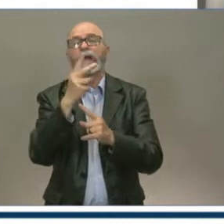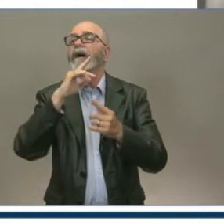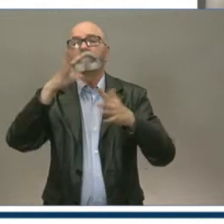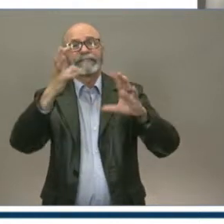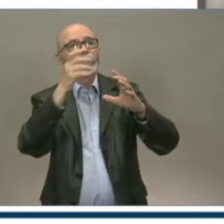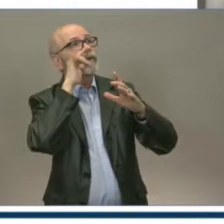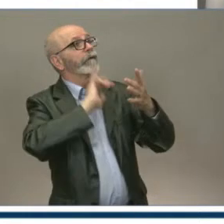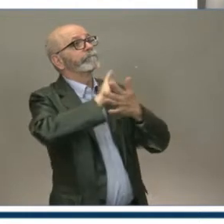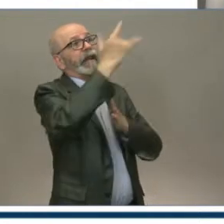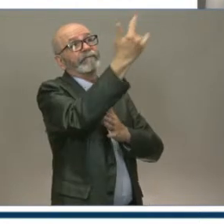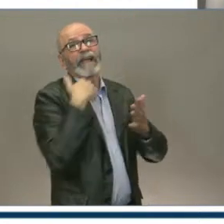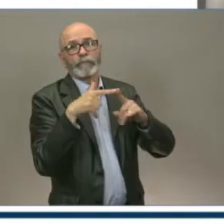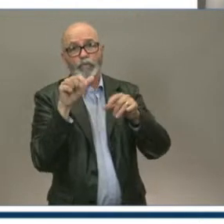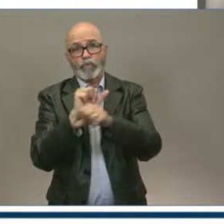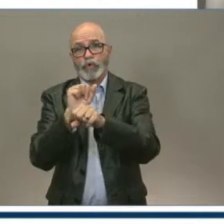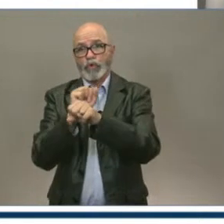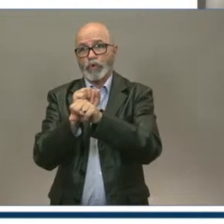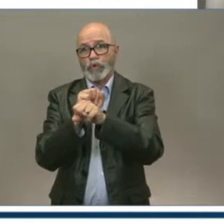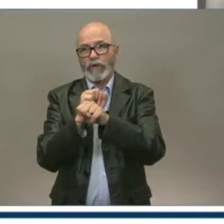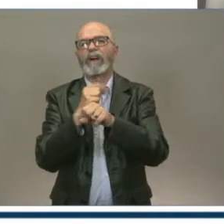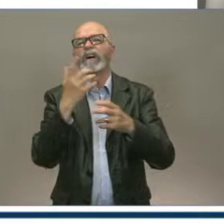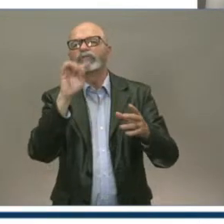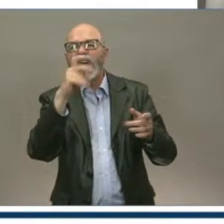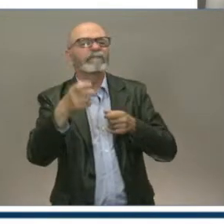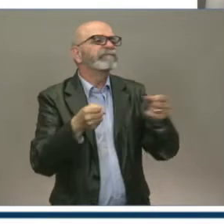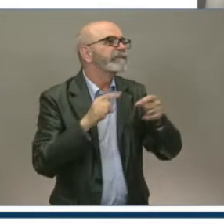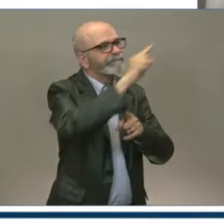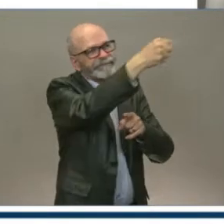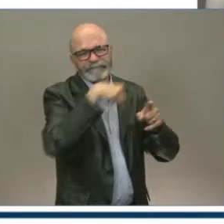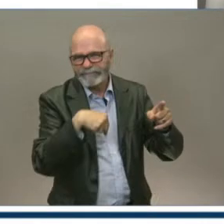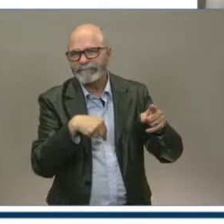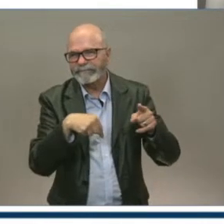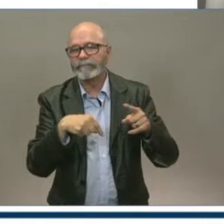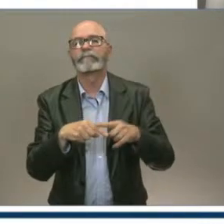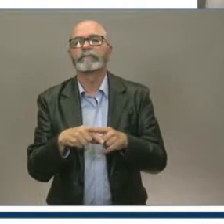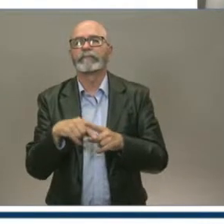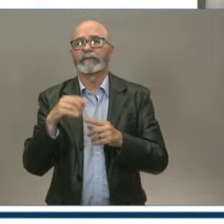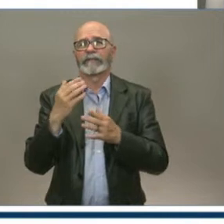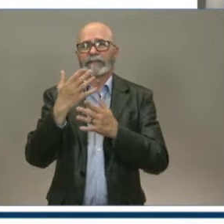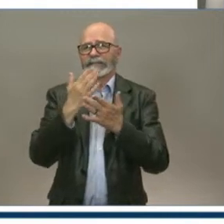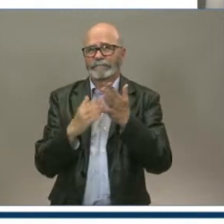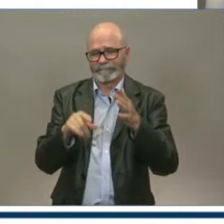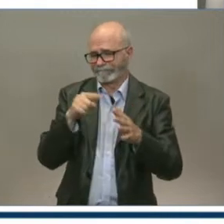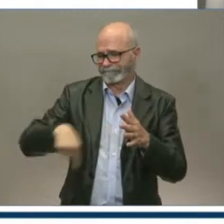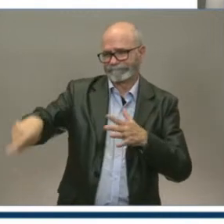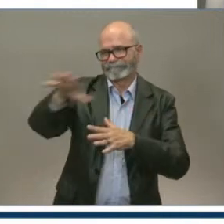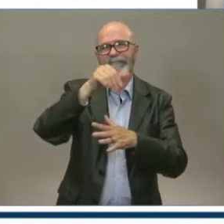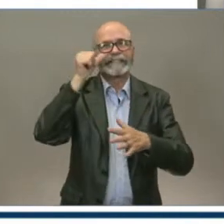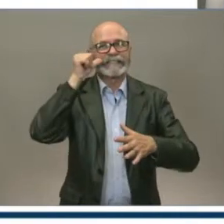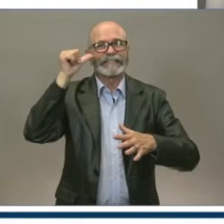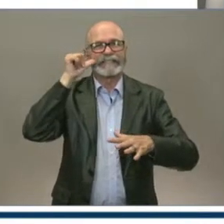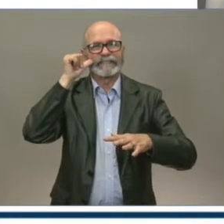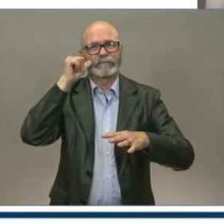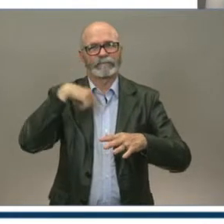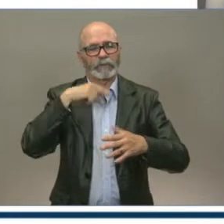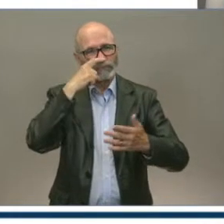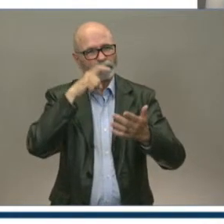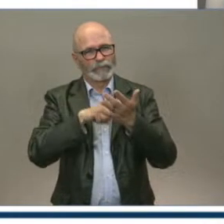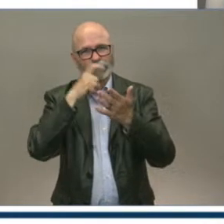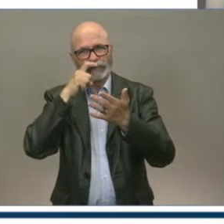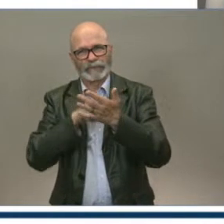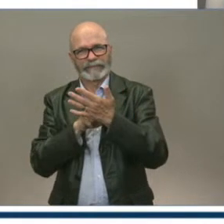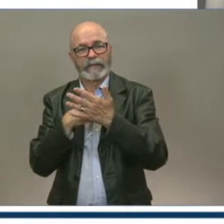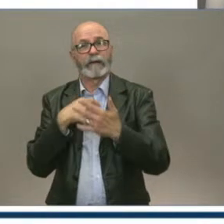at recent numbers, the demographics yesterday, it sure looks like all 5 of the cases were young